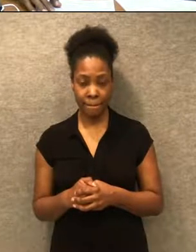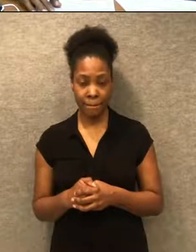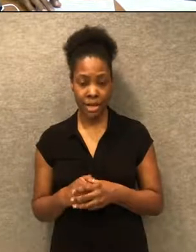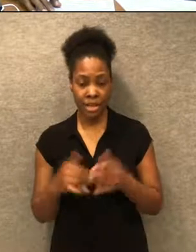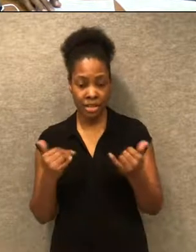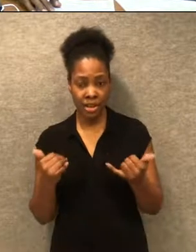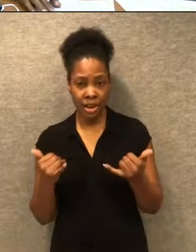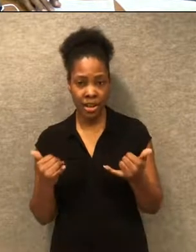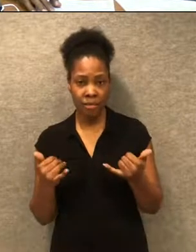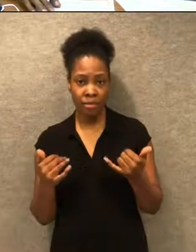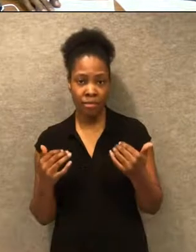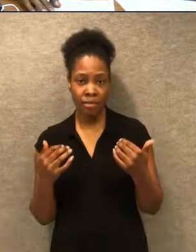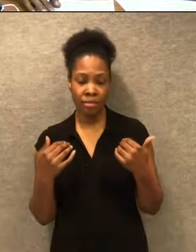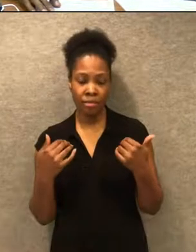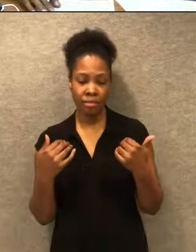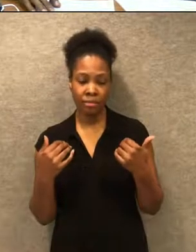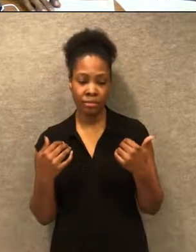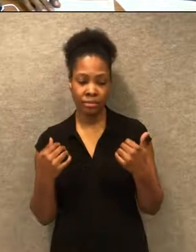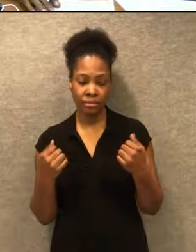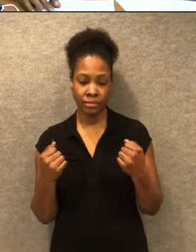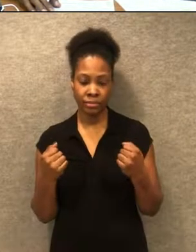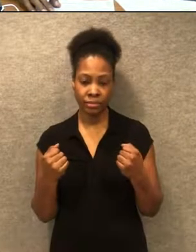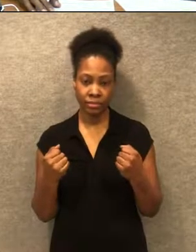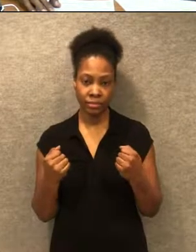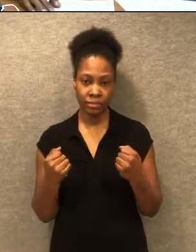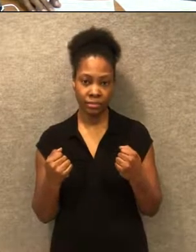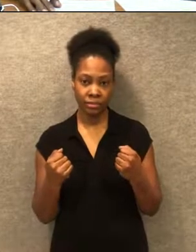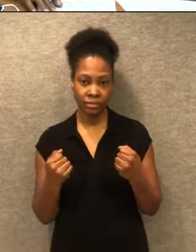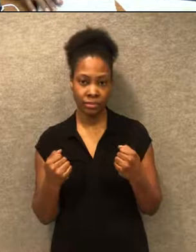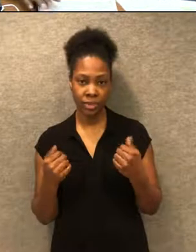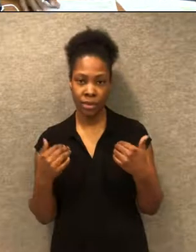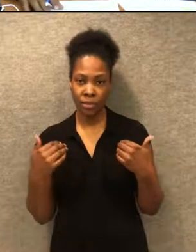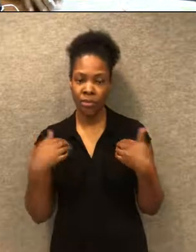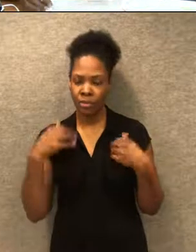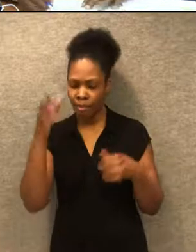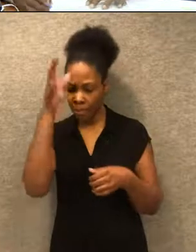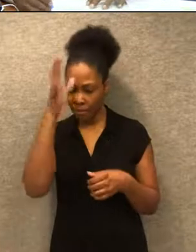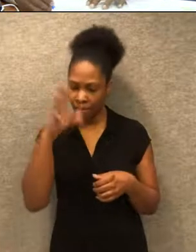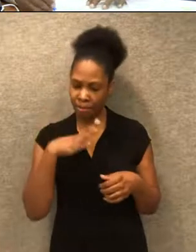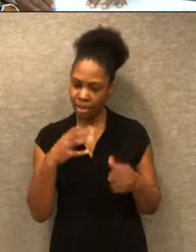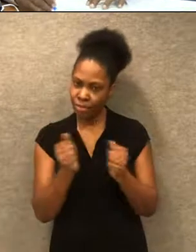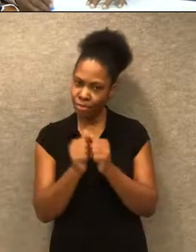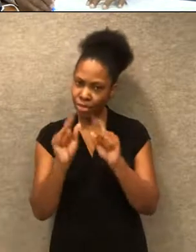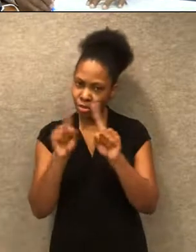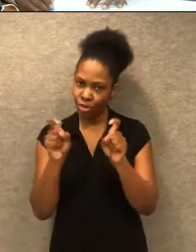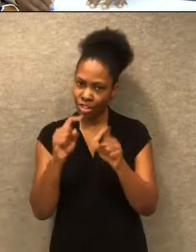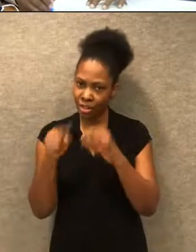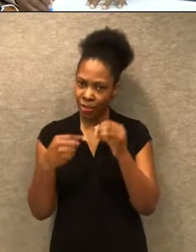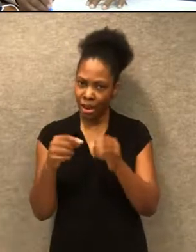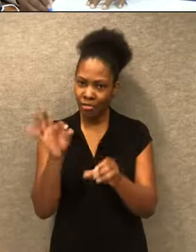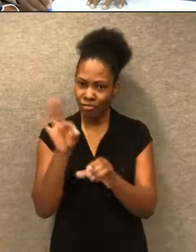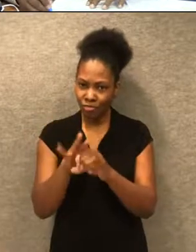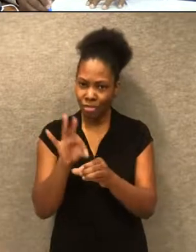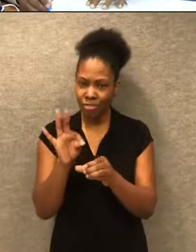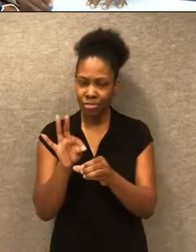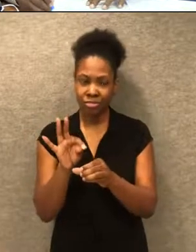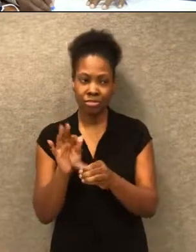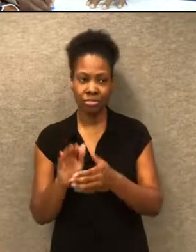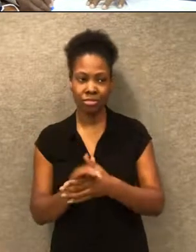I'm going to bring someone in. I'm going to bring in Mr. James Williams, and he has a question about voting.